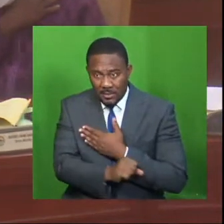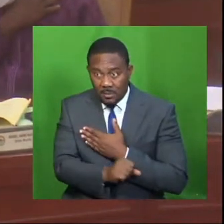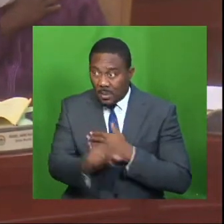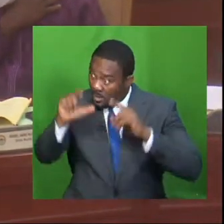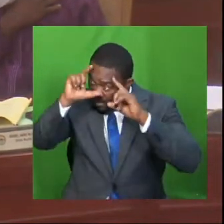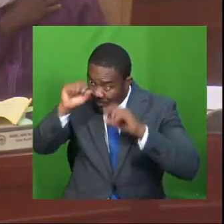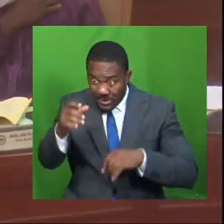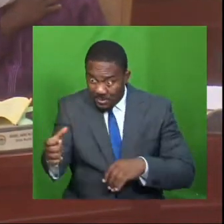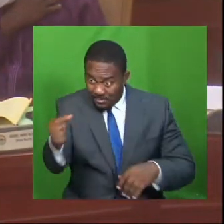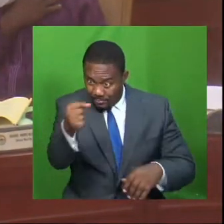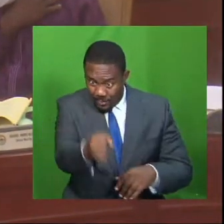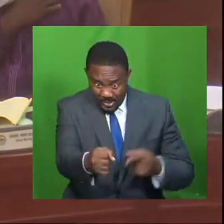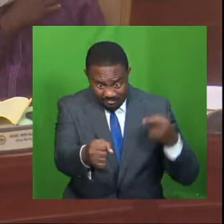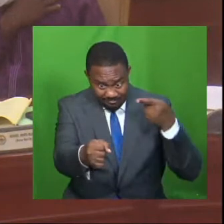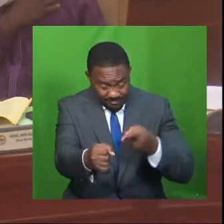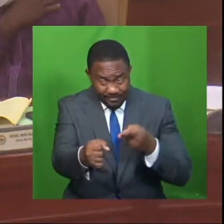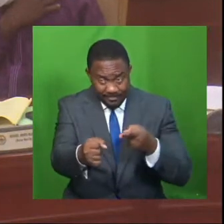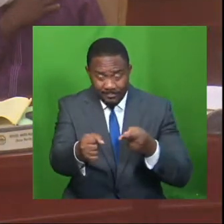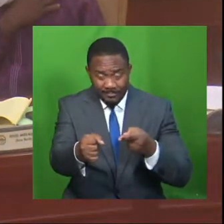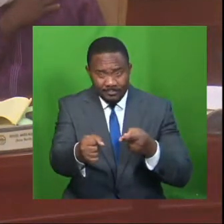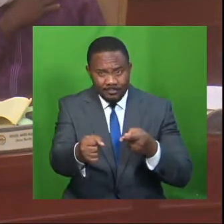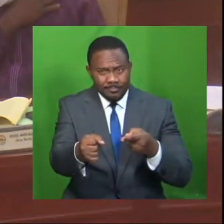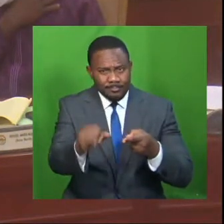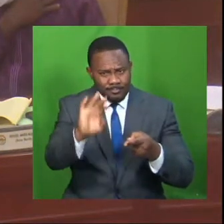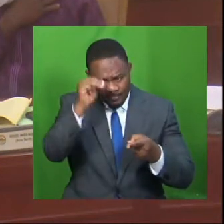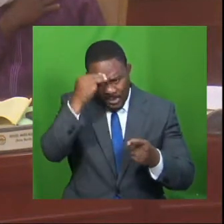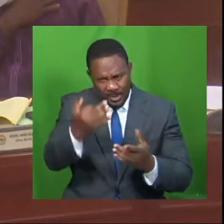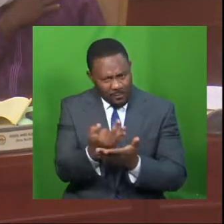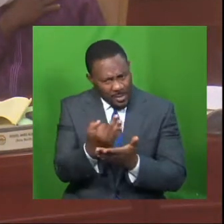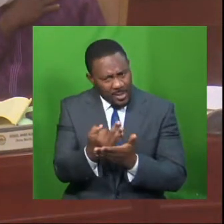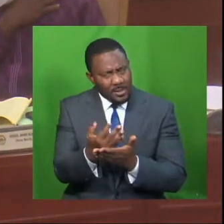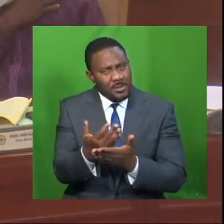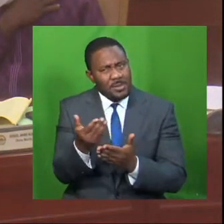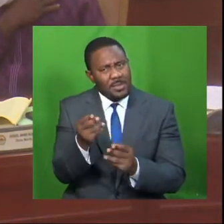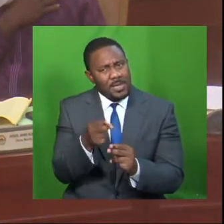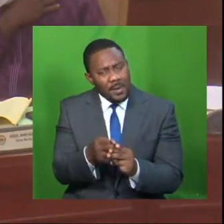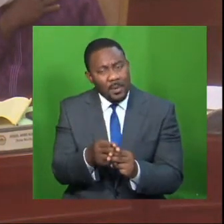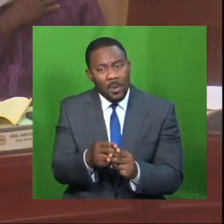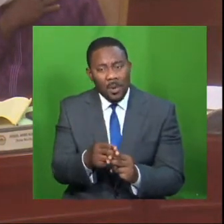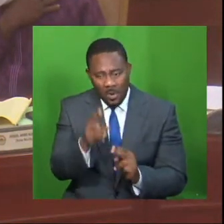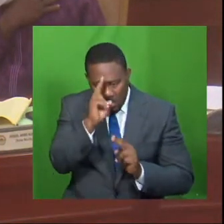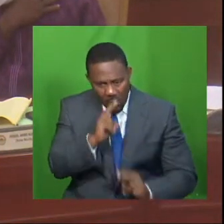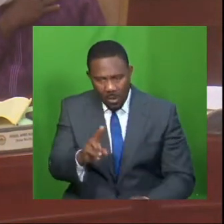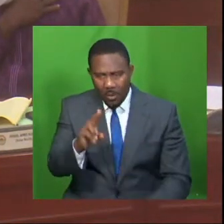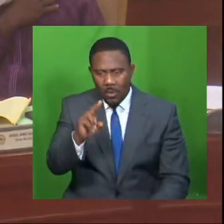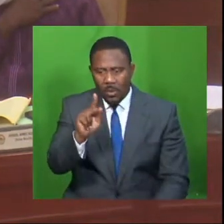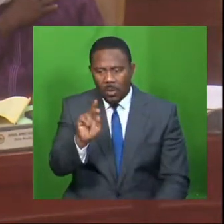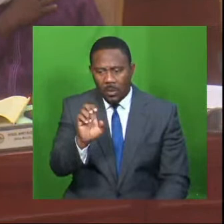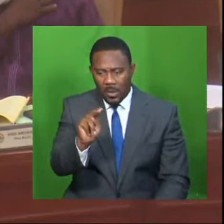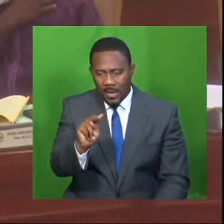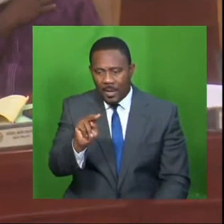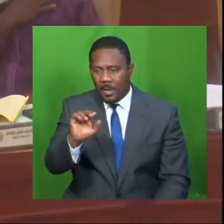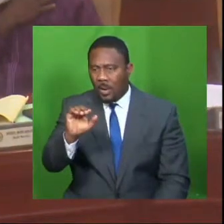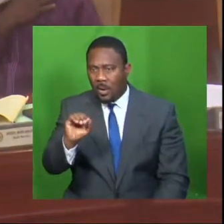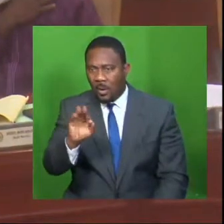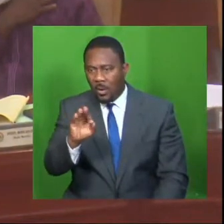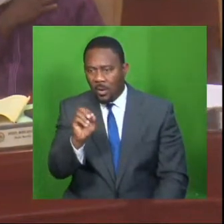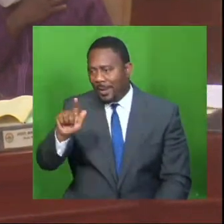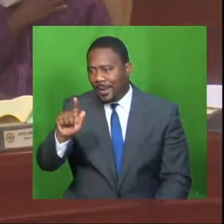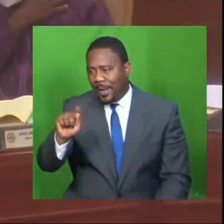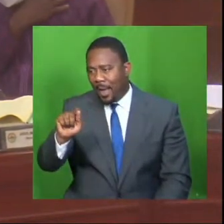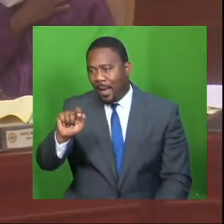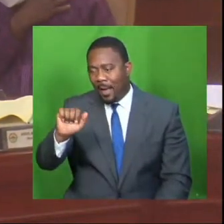some chose to abandon the idiomatic expression they learned in school to suggest that I was carrying a gun. There's no